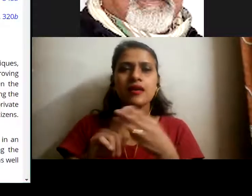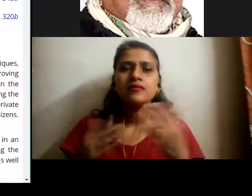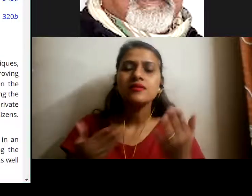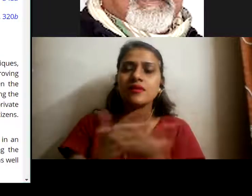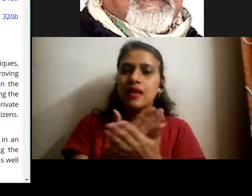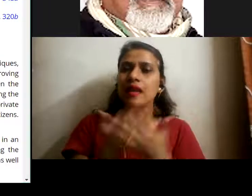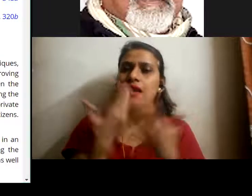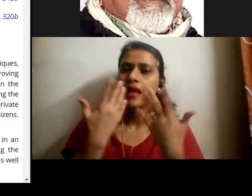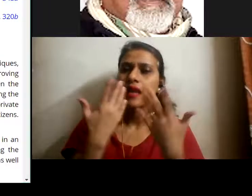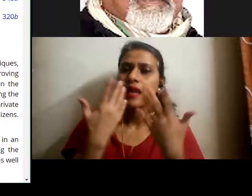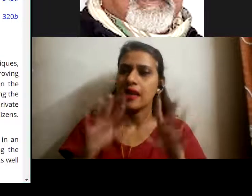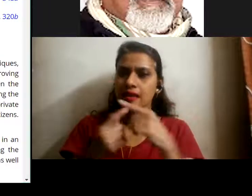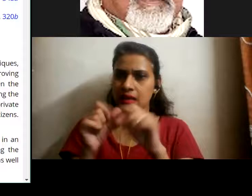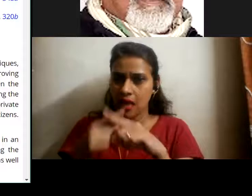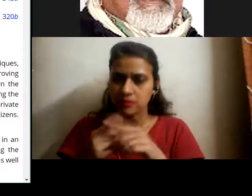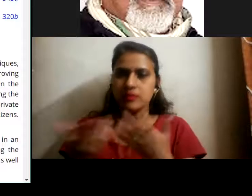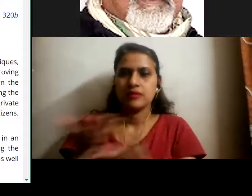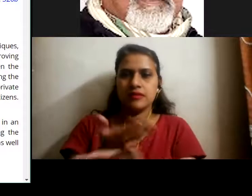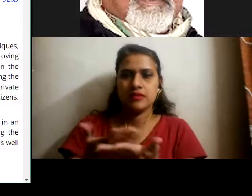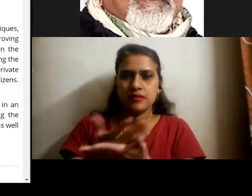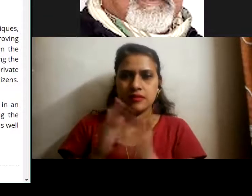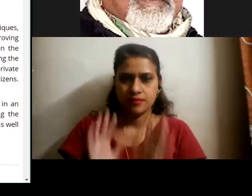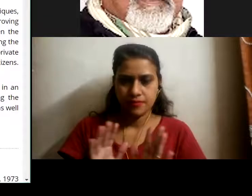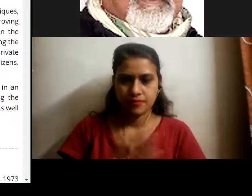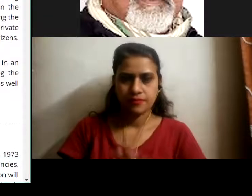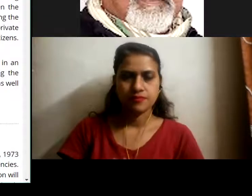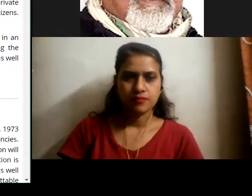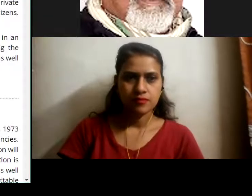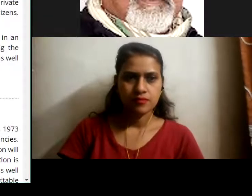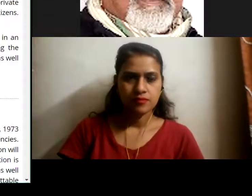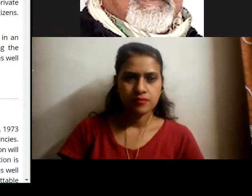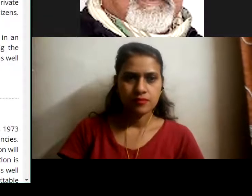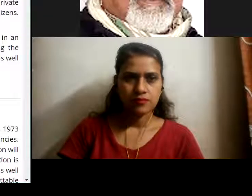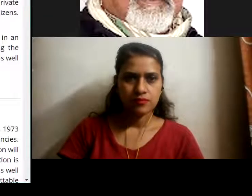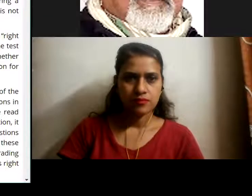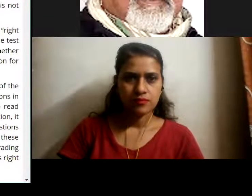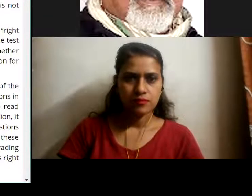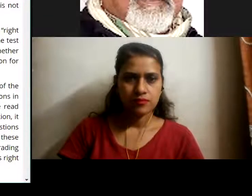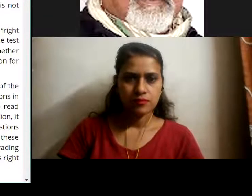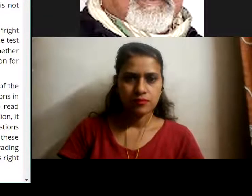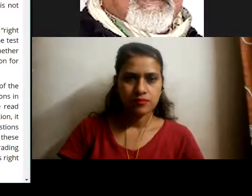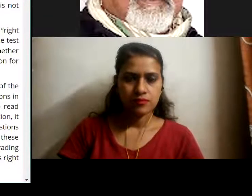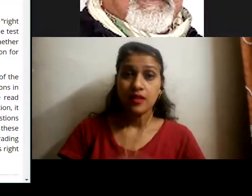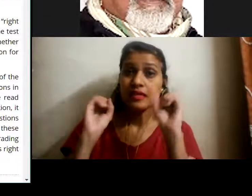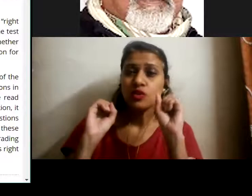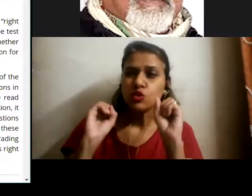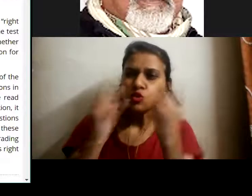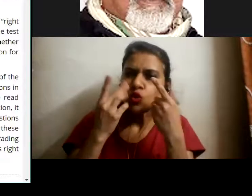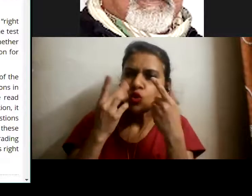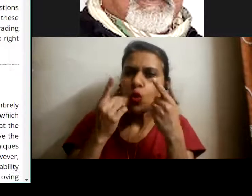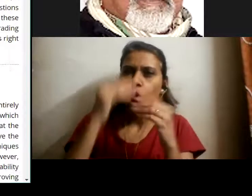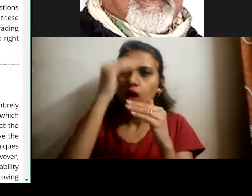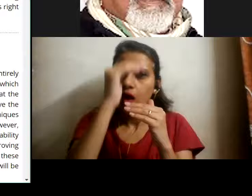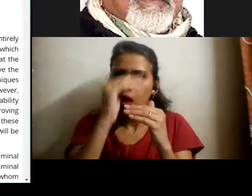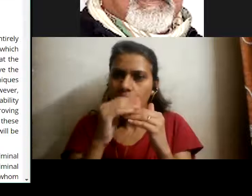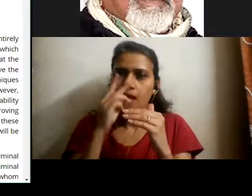given case, facts are discussed. And the facts, you will definitely find the facts in the very beginning itself. So